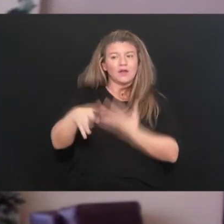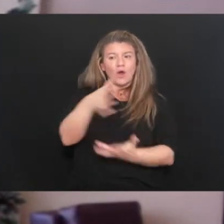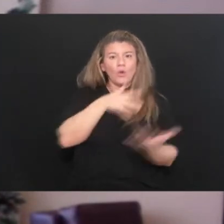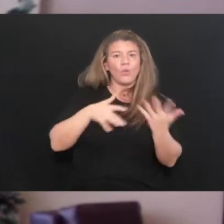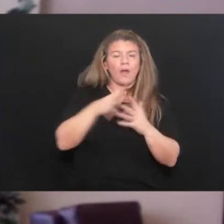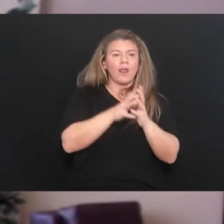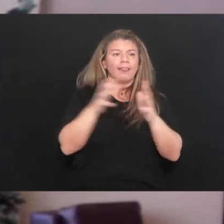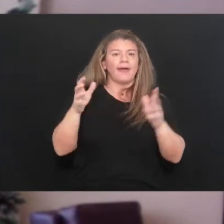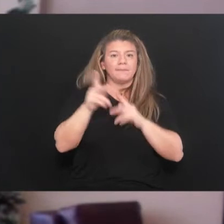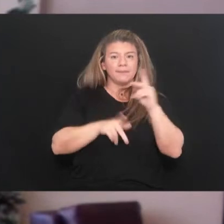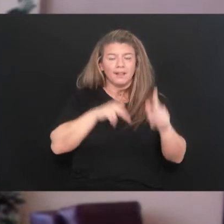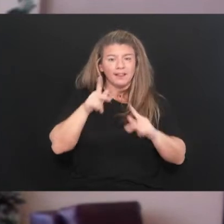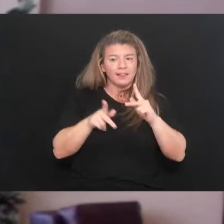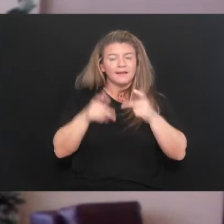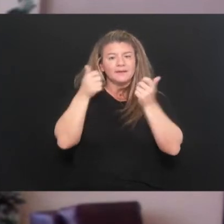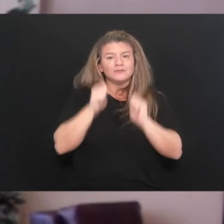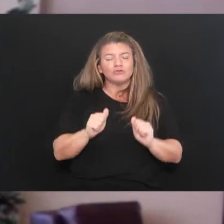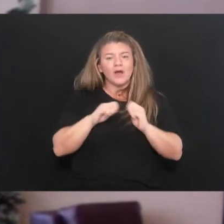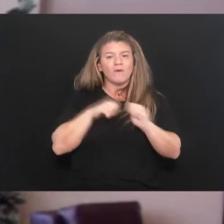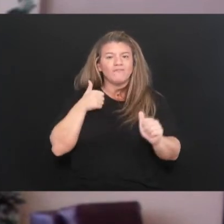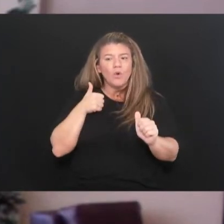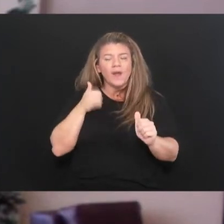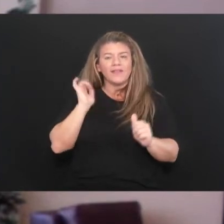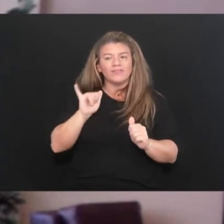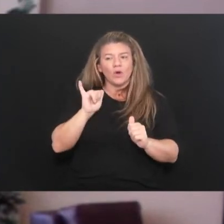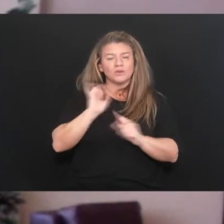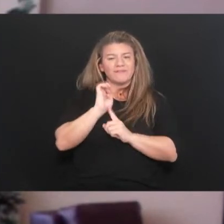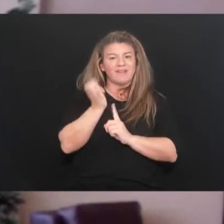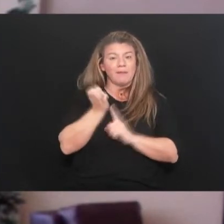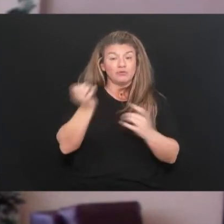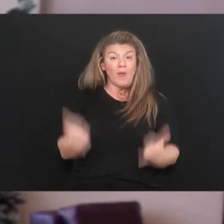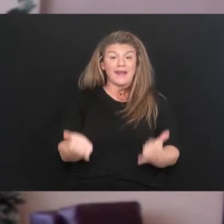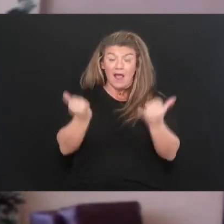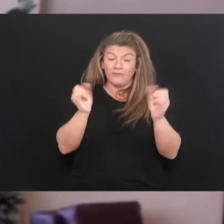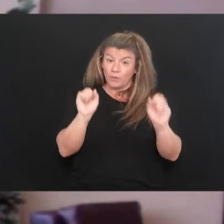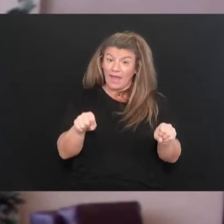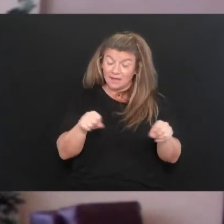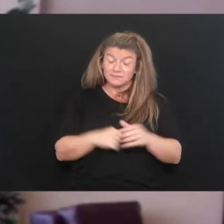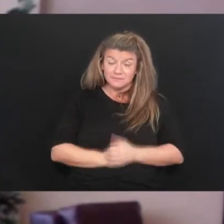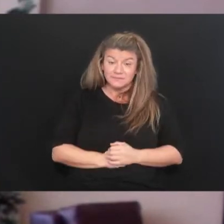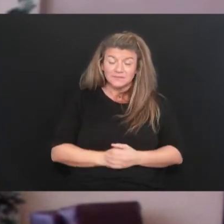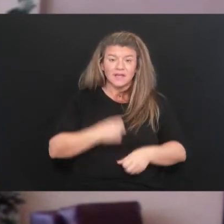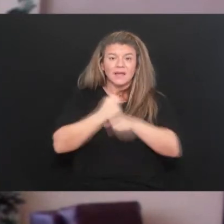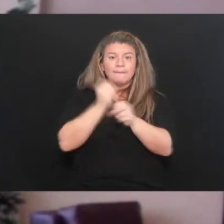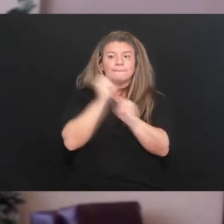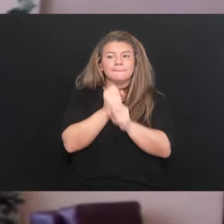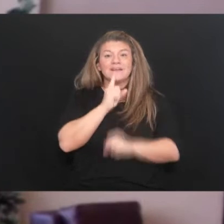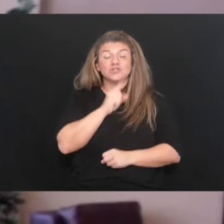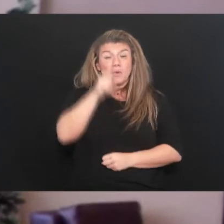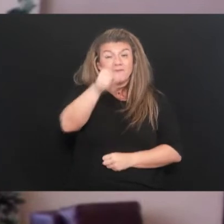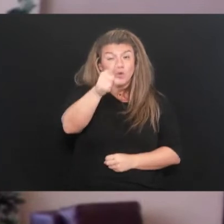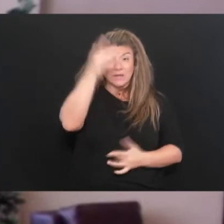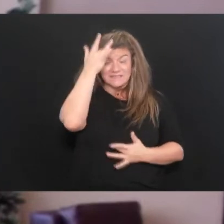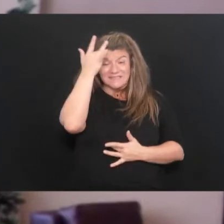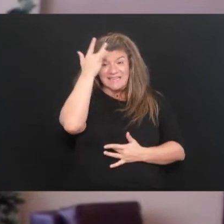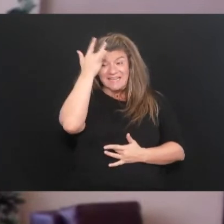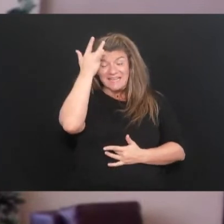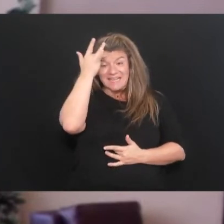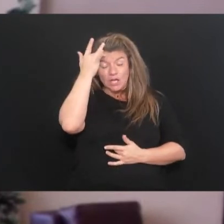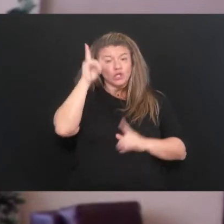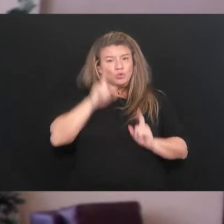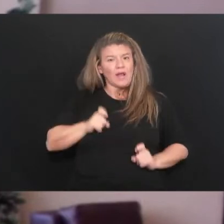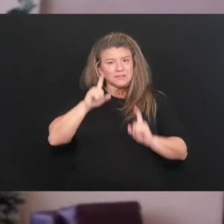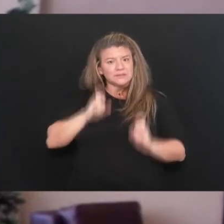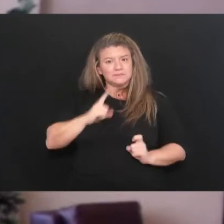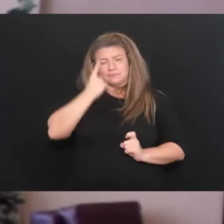other people. Try to avoid those environments right now if you can. Make sure that if you're sick, that you're getting yourself tested,